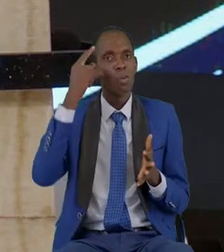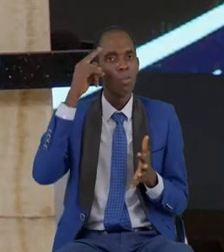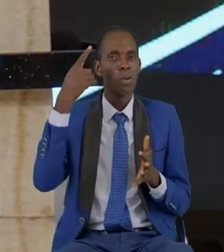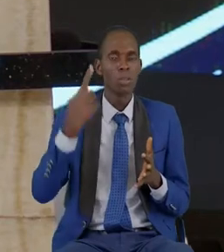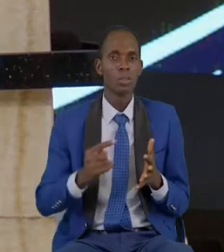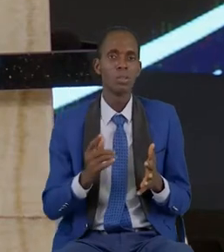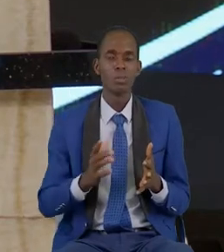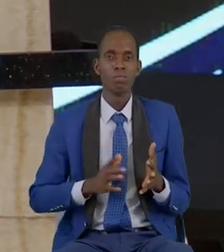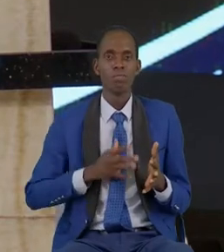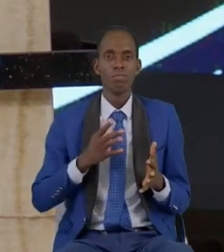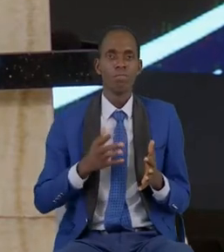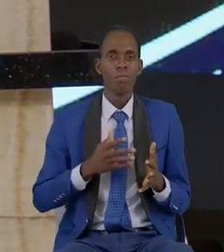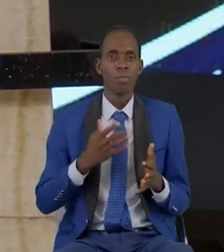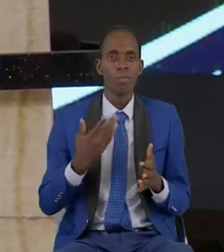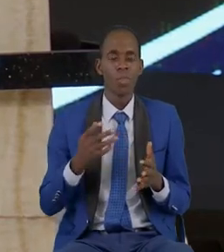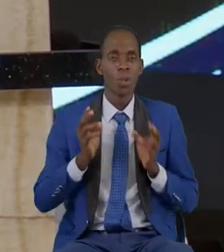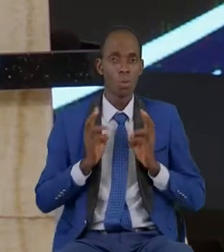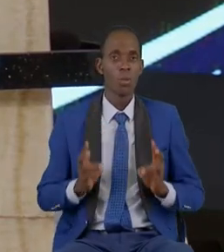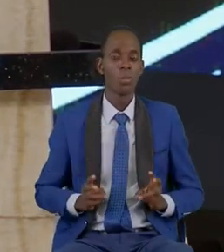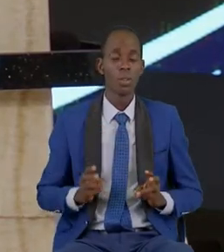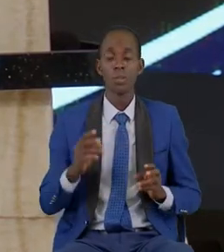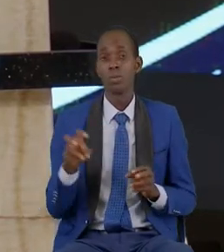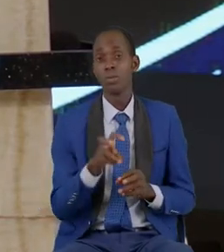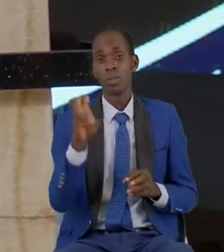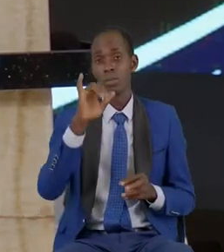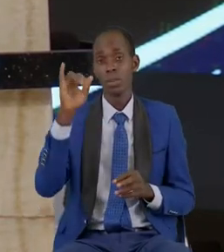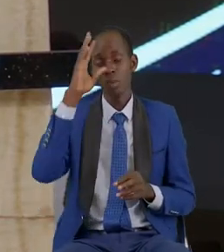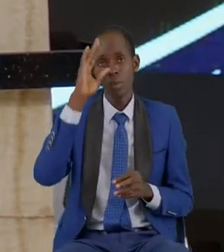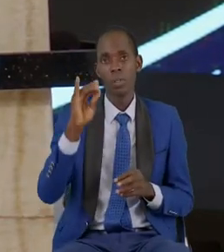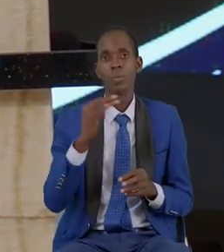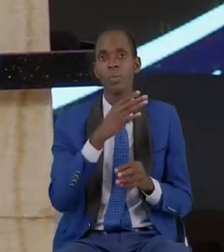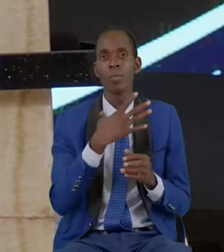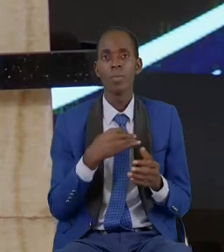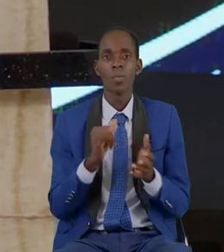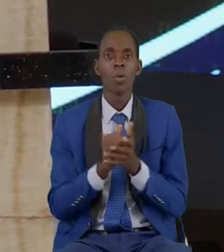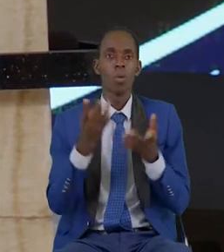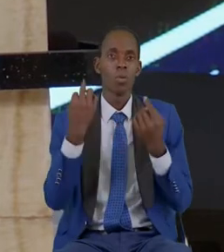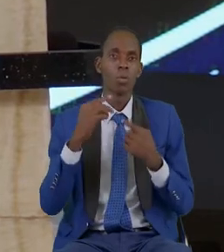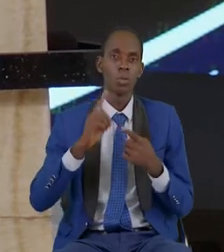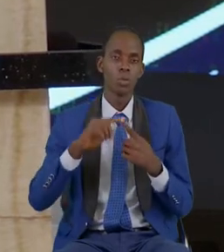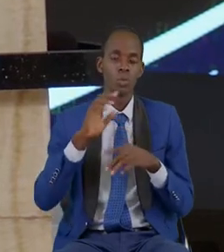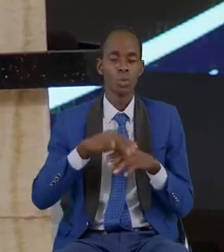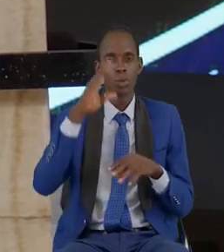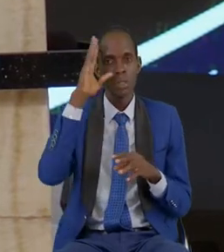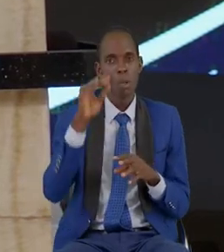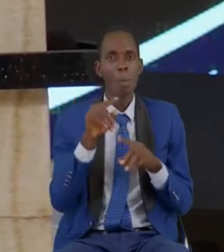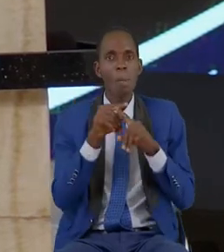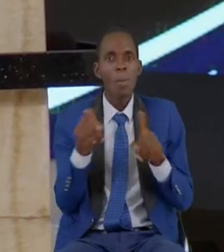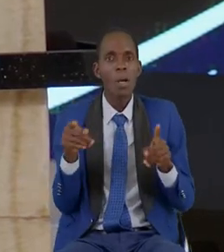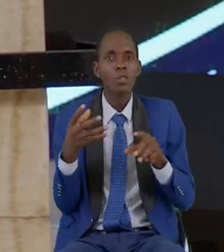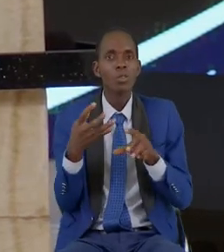man that was come unto him, but took the poor